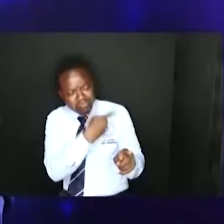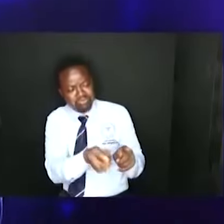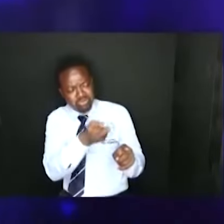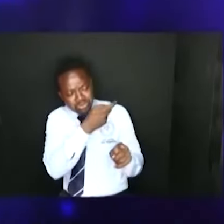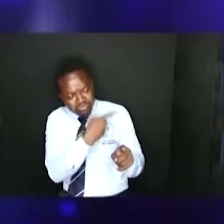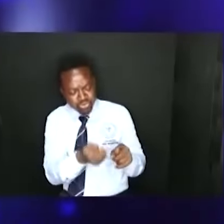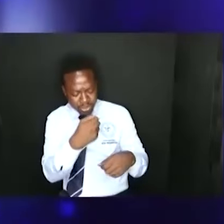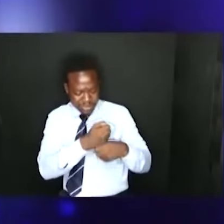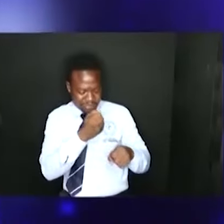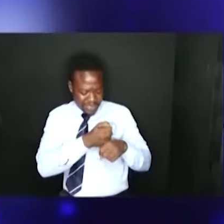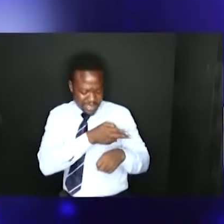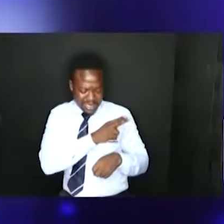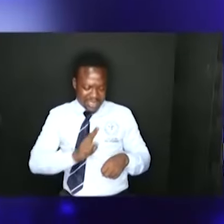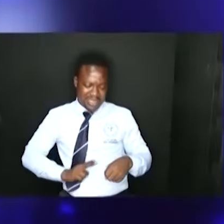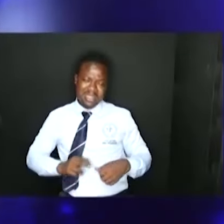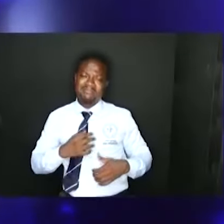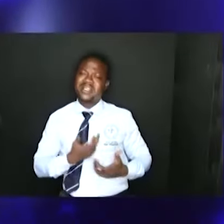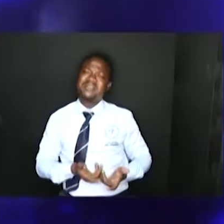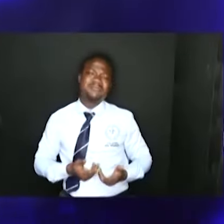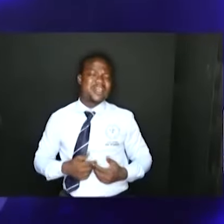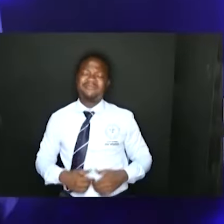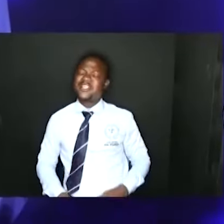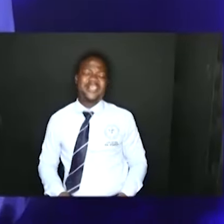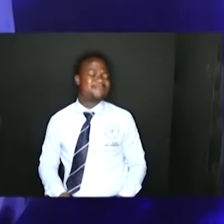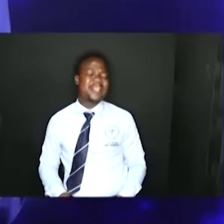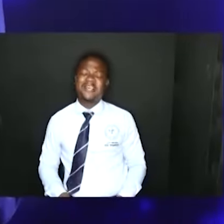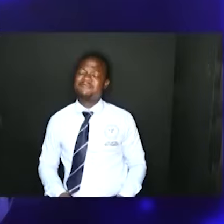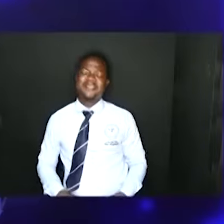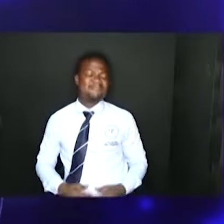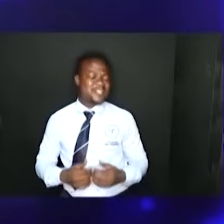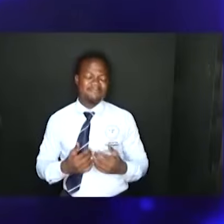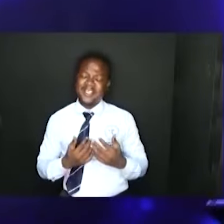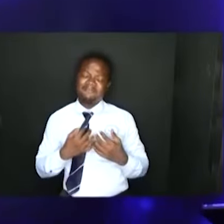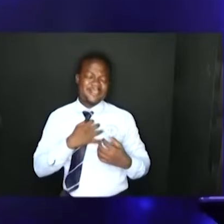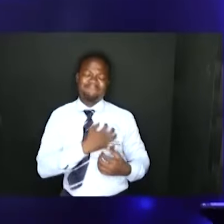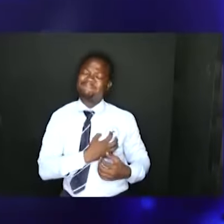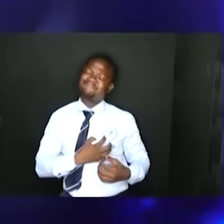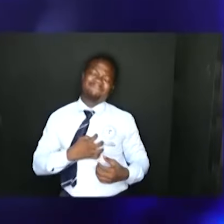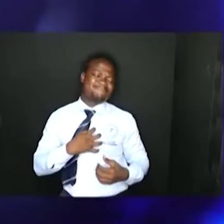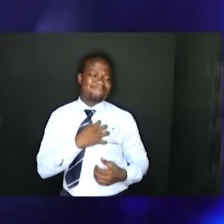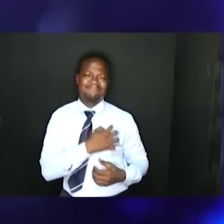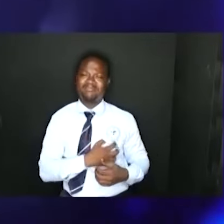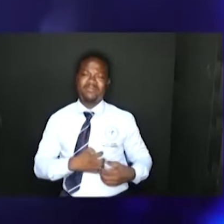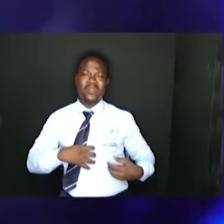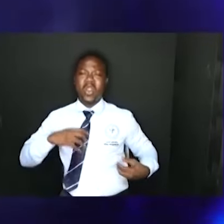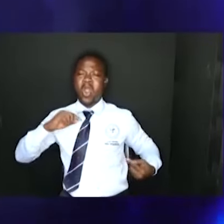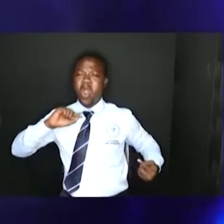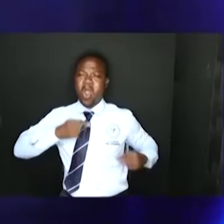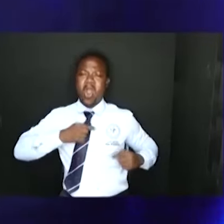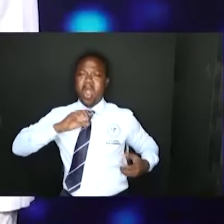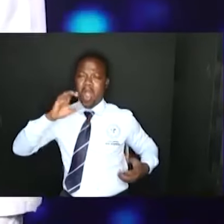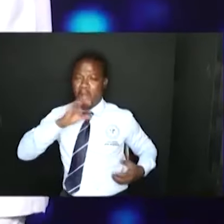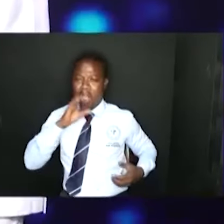irritate her. I trust him, they say, Bribiemono, na nikurei, oyine hiya, my Hannah kuma. Now,